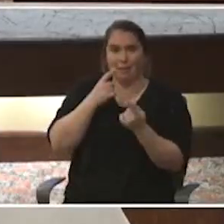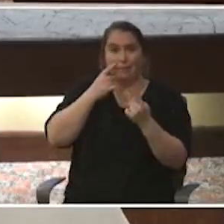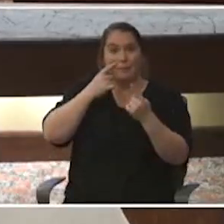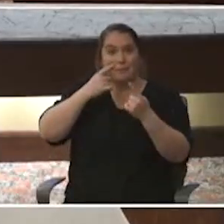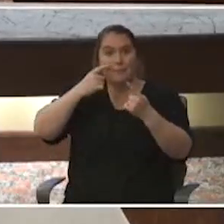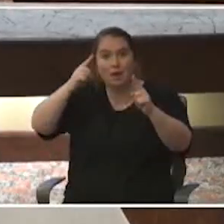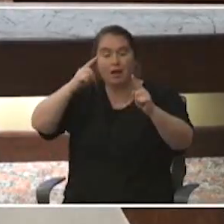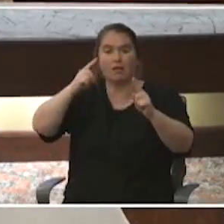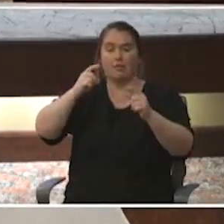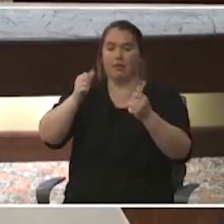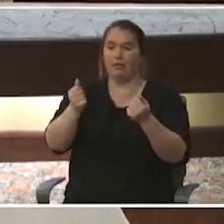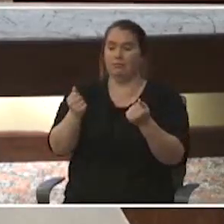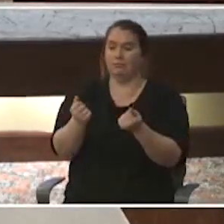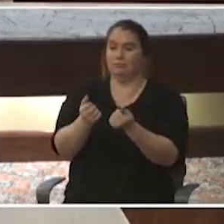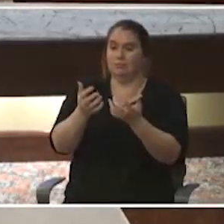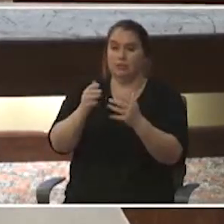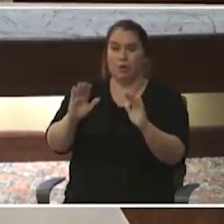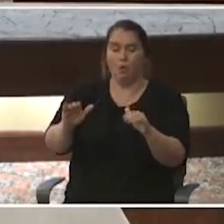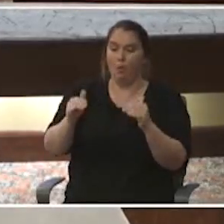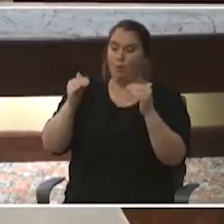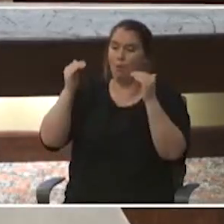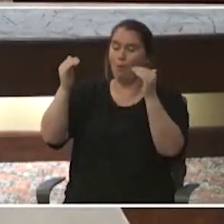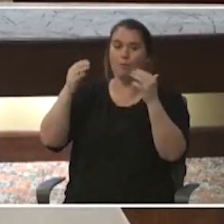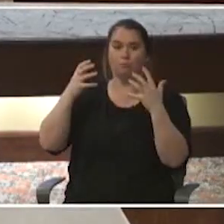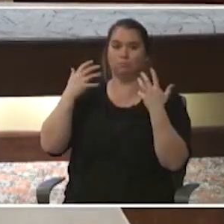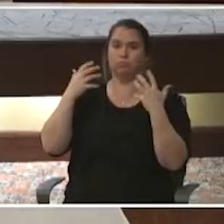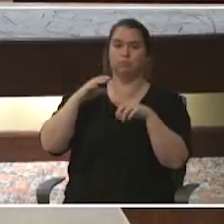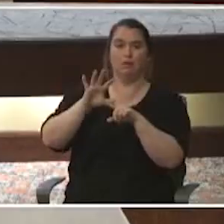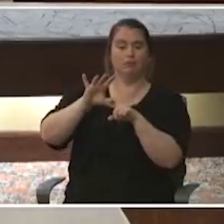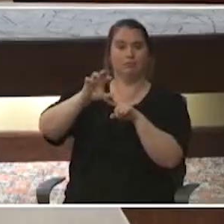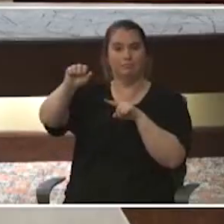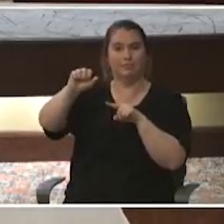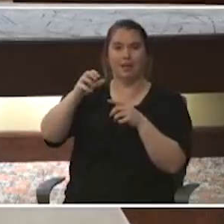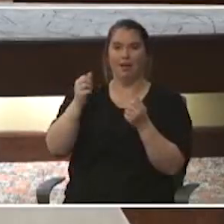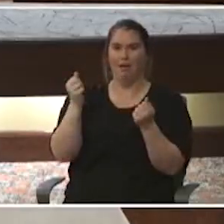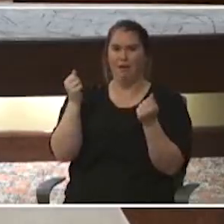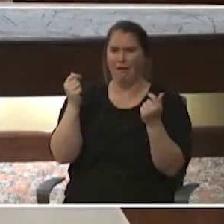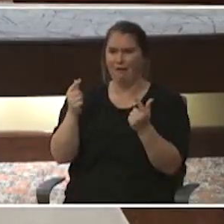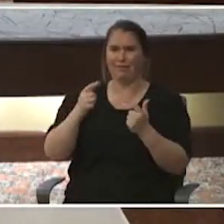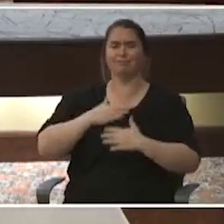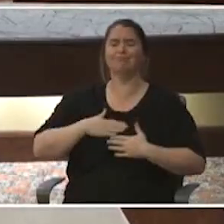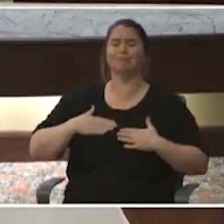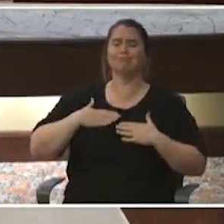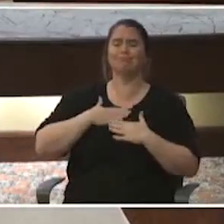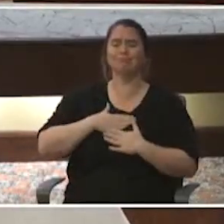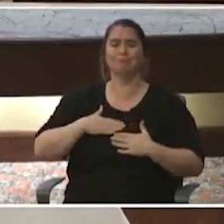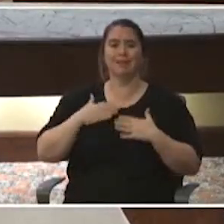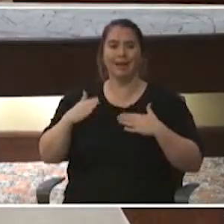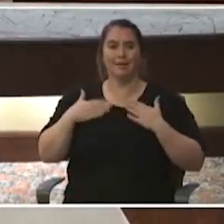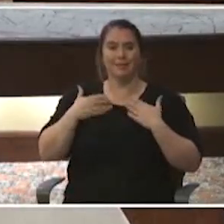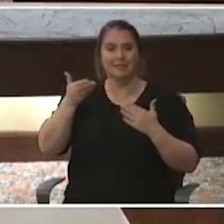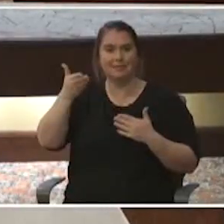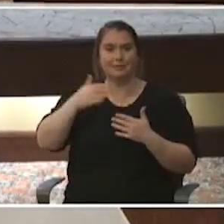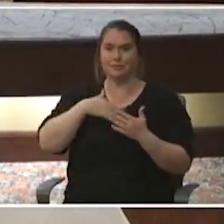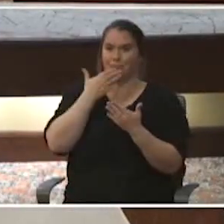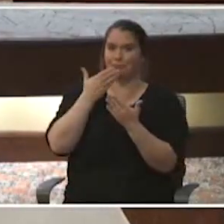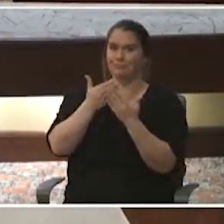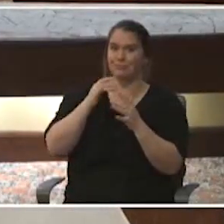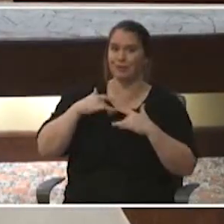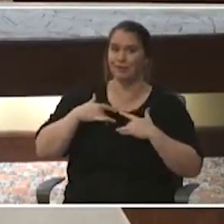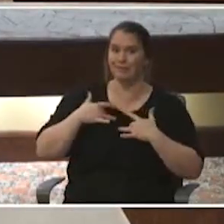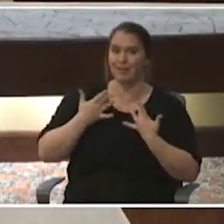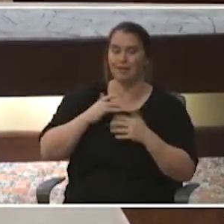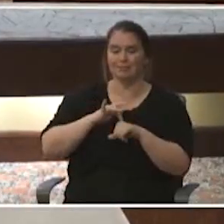of excellence and execution and happiness, and it was just a great event Sunday